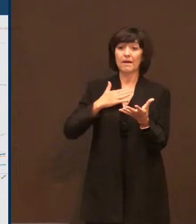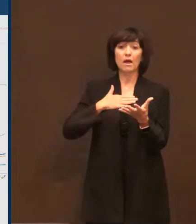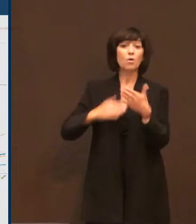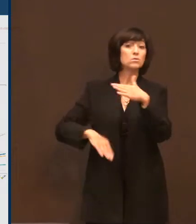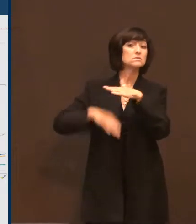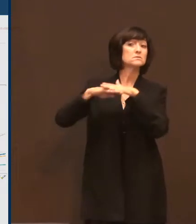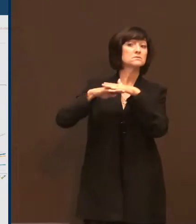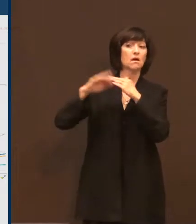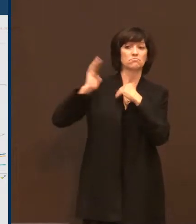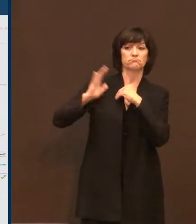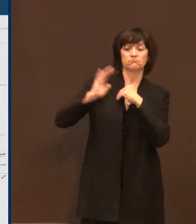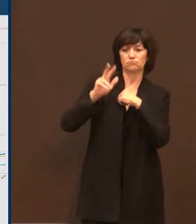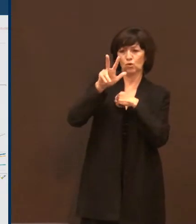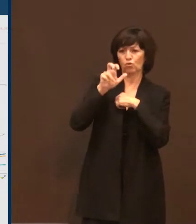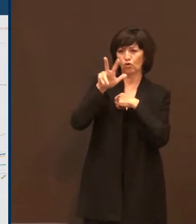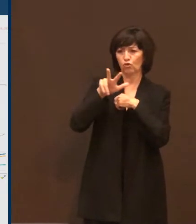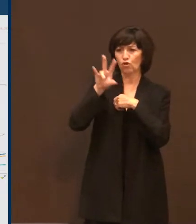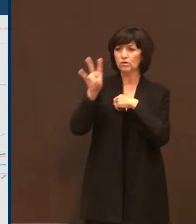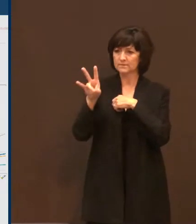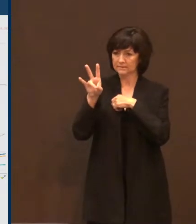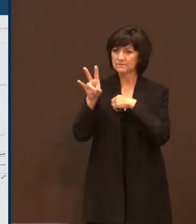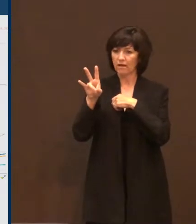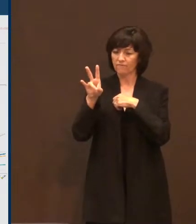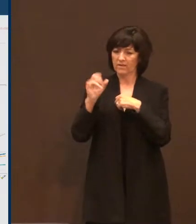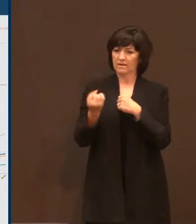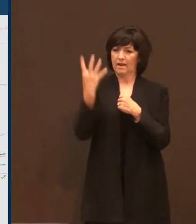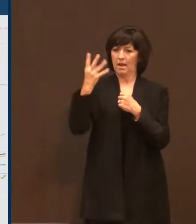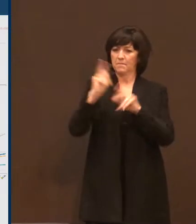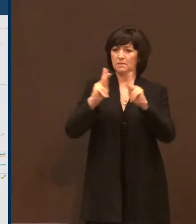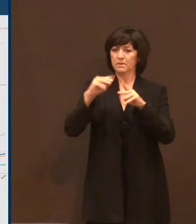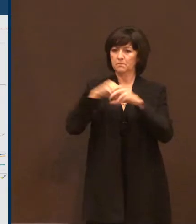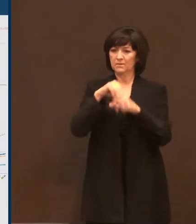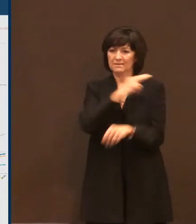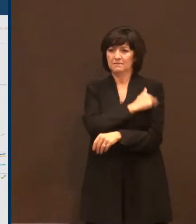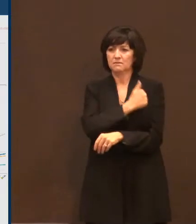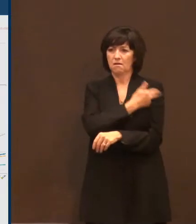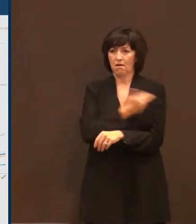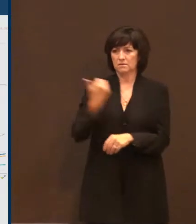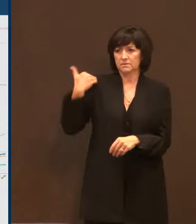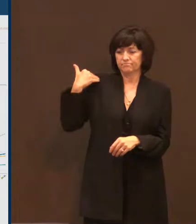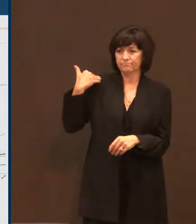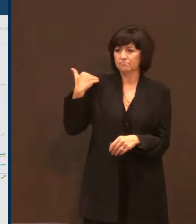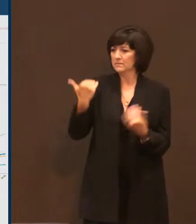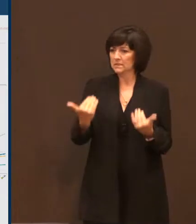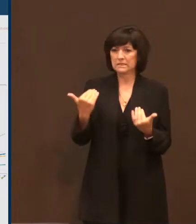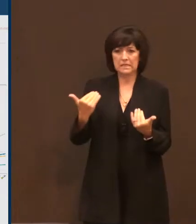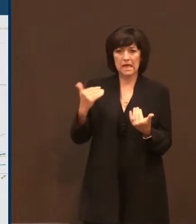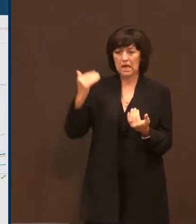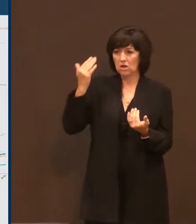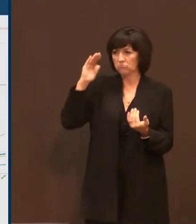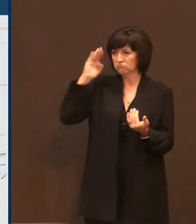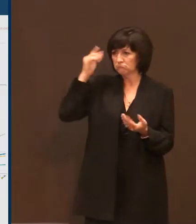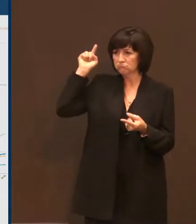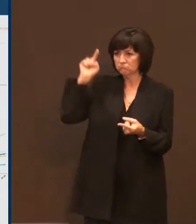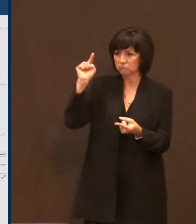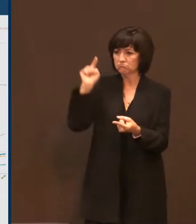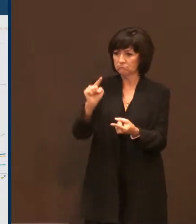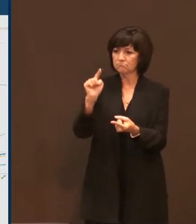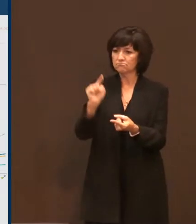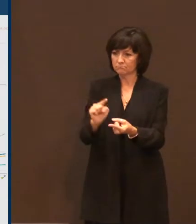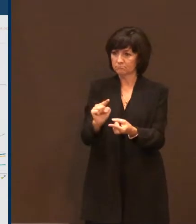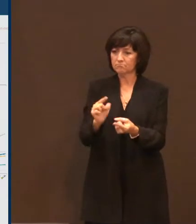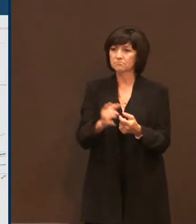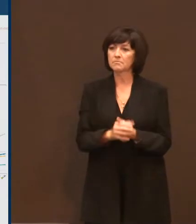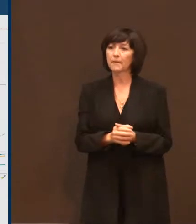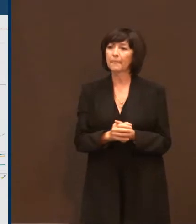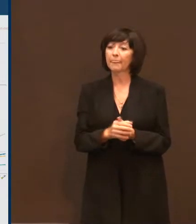a larger number, obviously, on a day-to-day basis. On the top far right is the percentage of persons who are tested